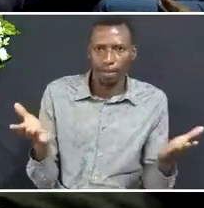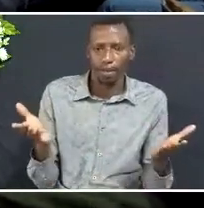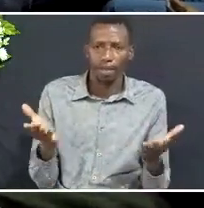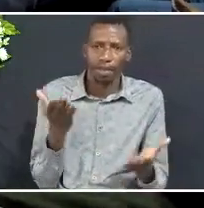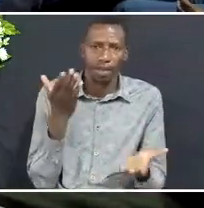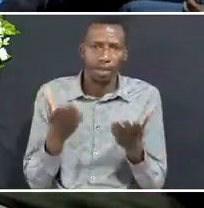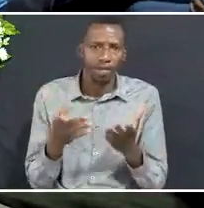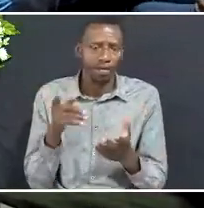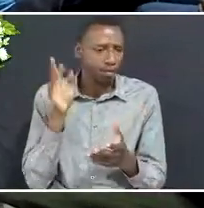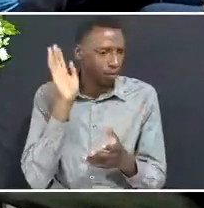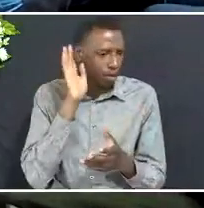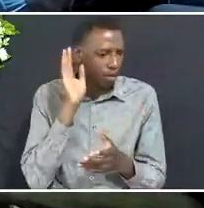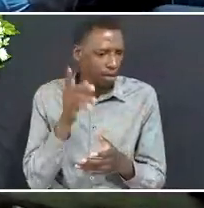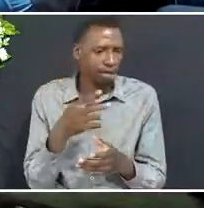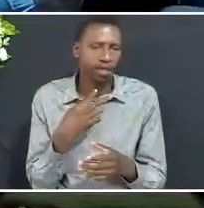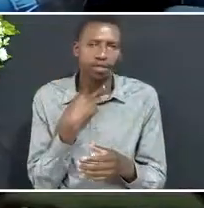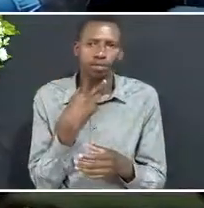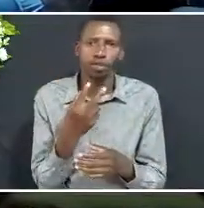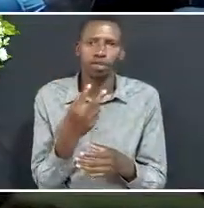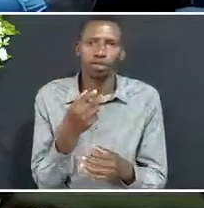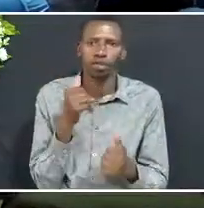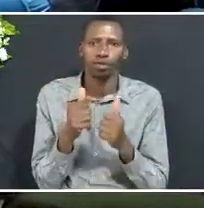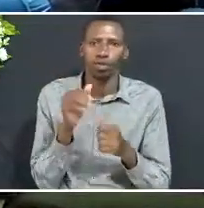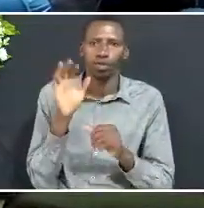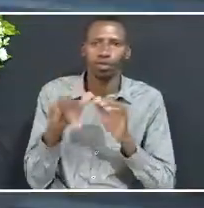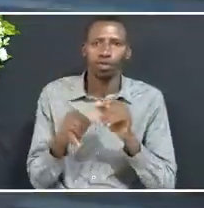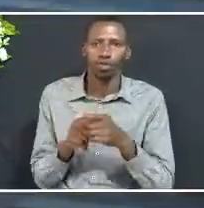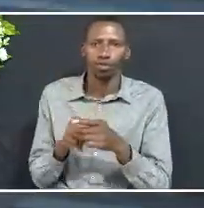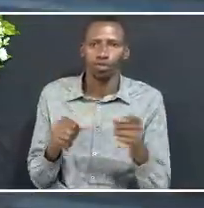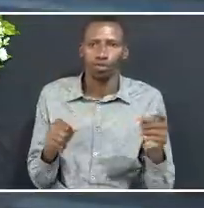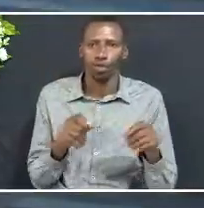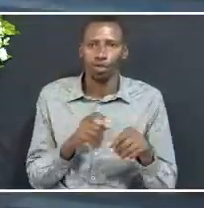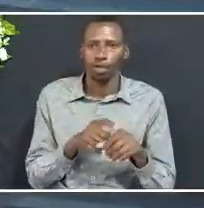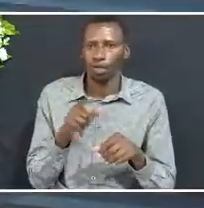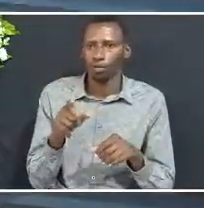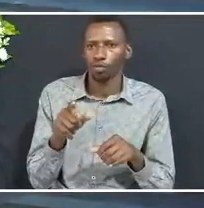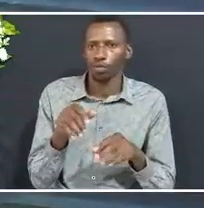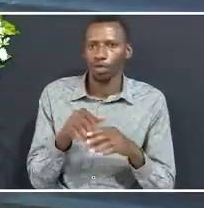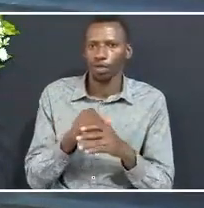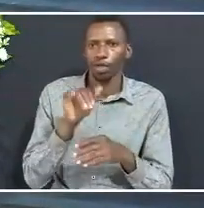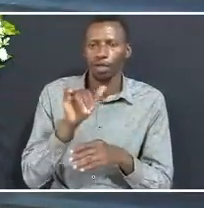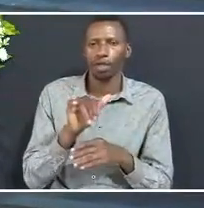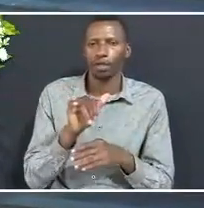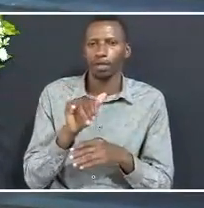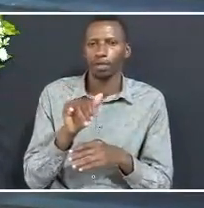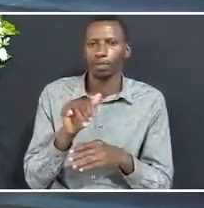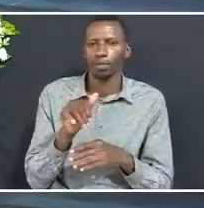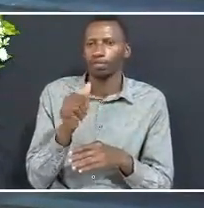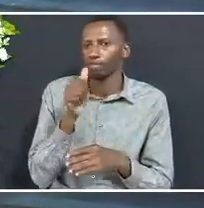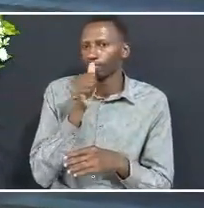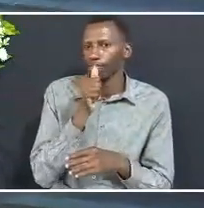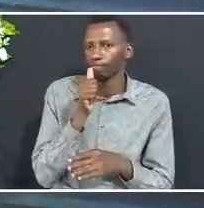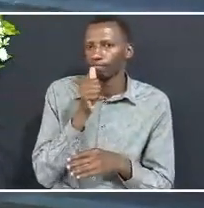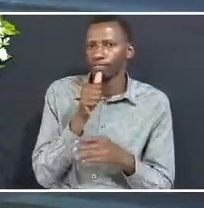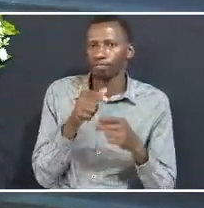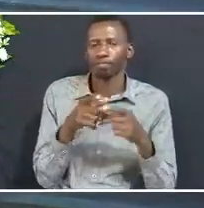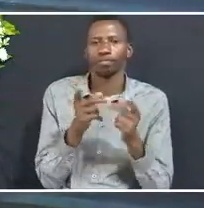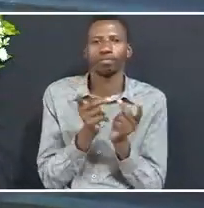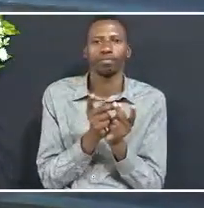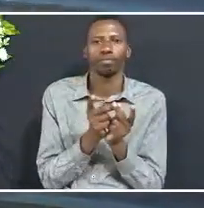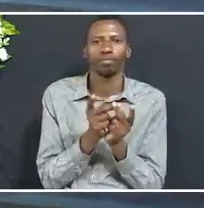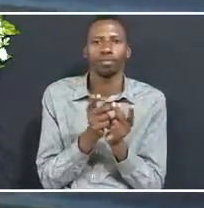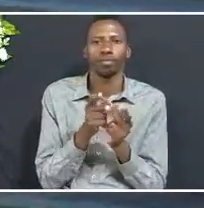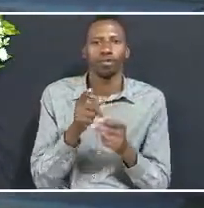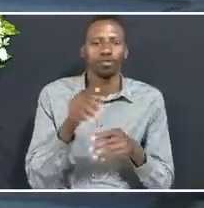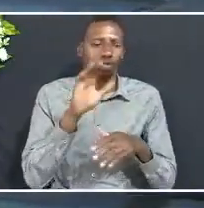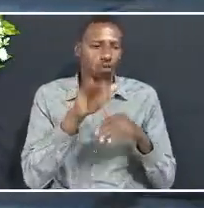could you hear this voice calling you even when you are in that secret place and you call that young boy, call